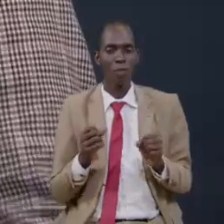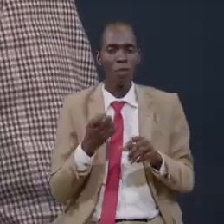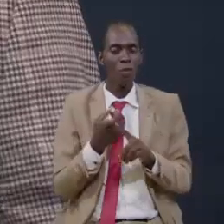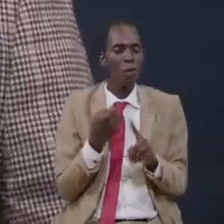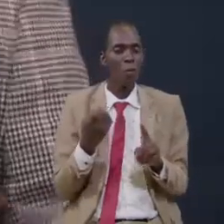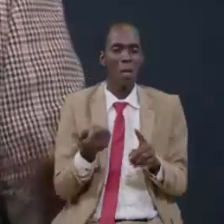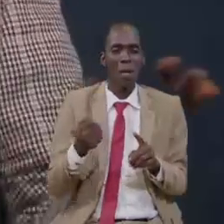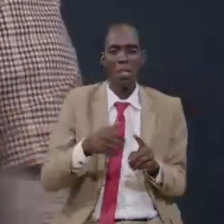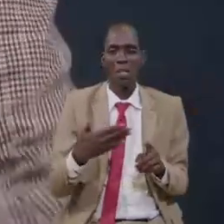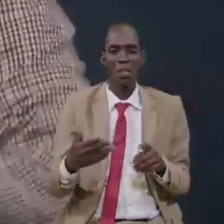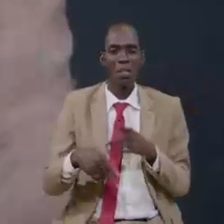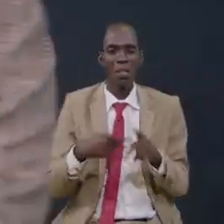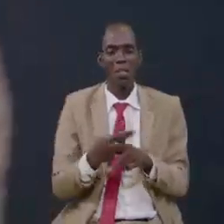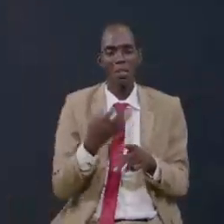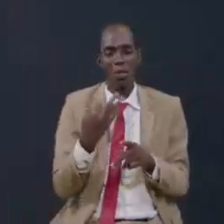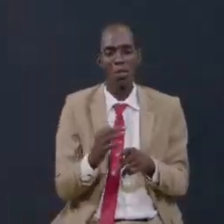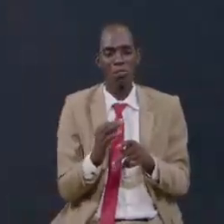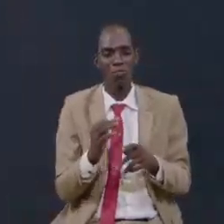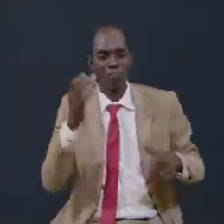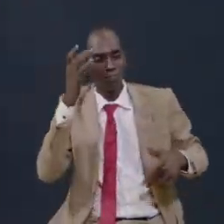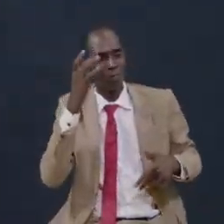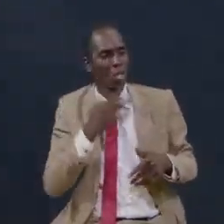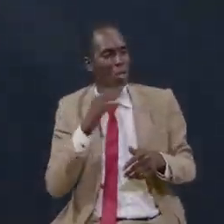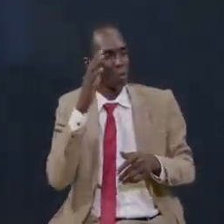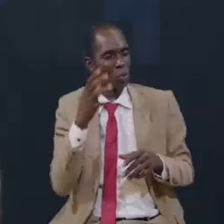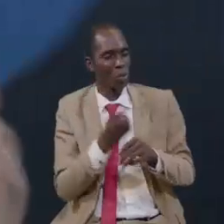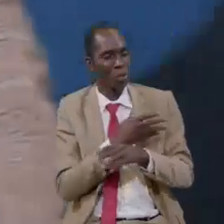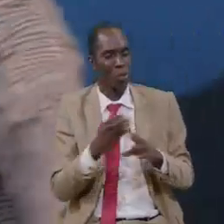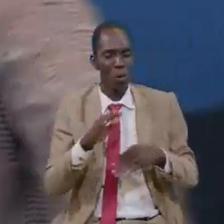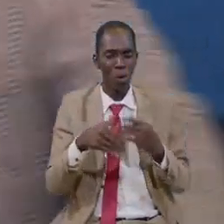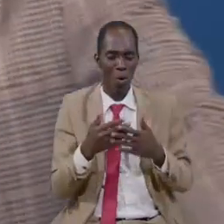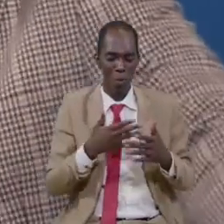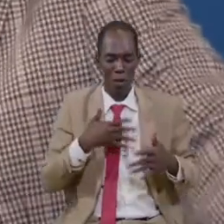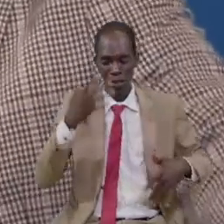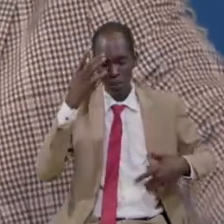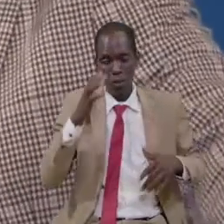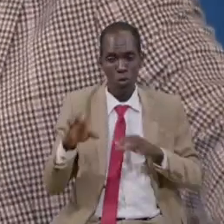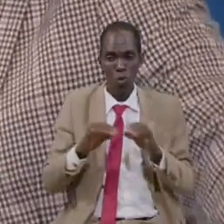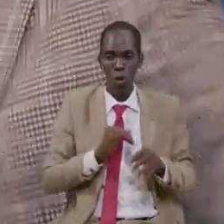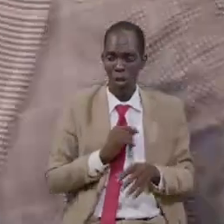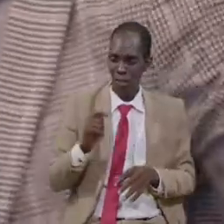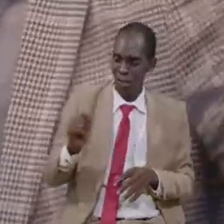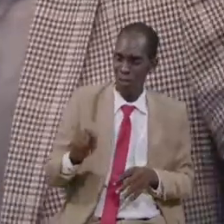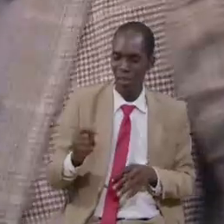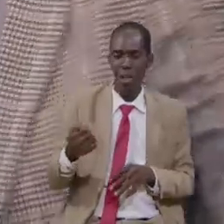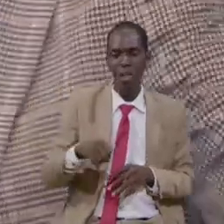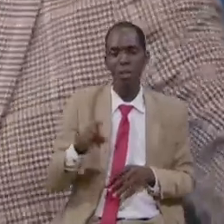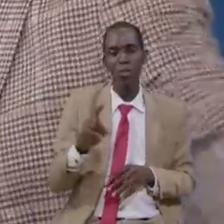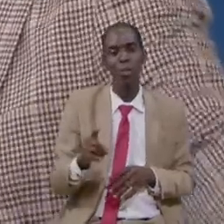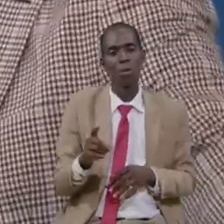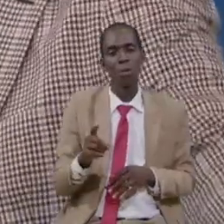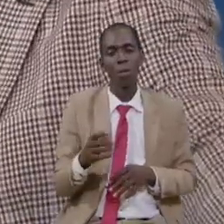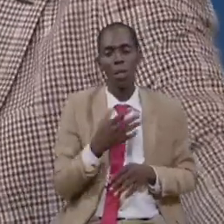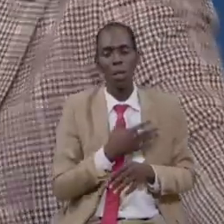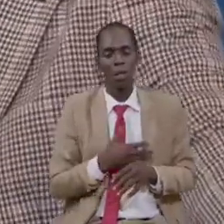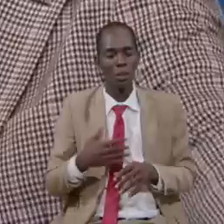take away all my sicknesses. Do I need anyone else? It says Christ. To break every